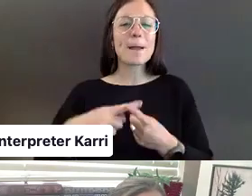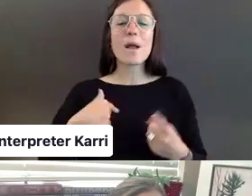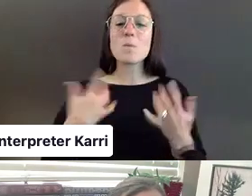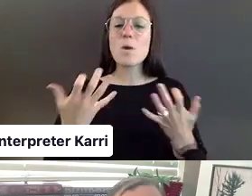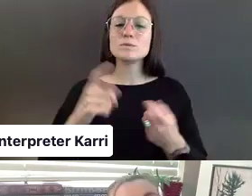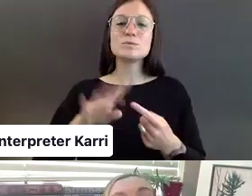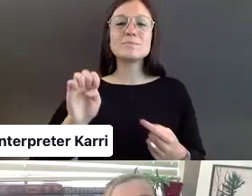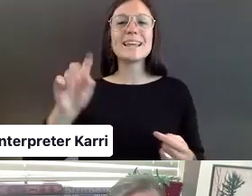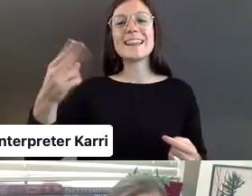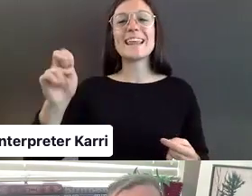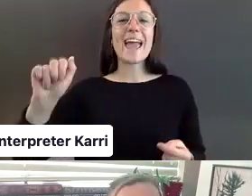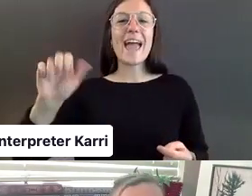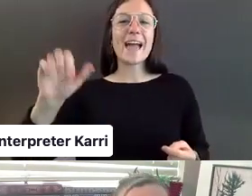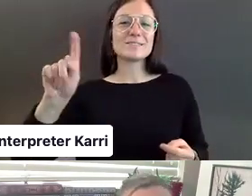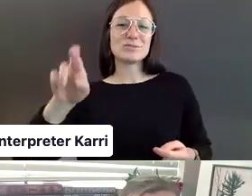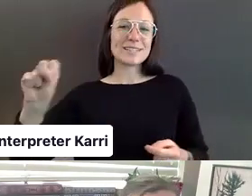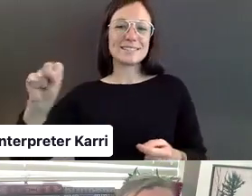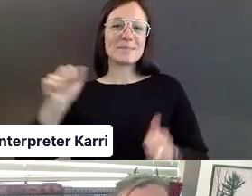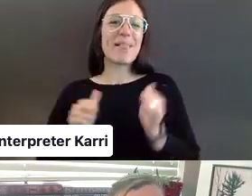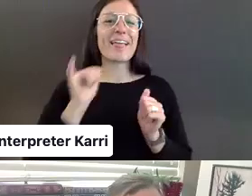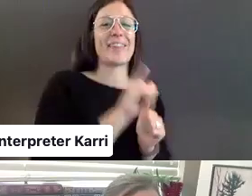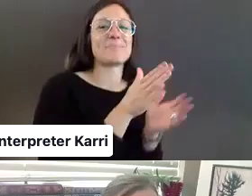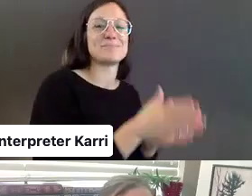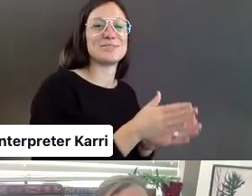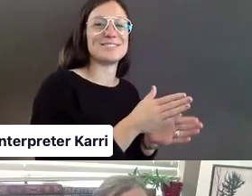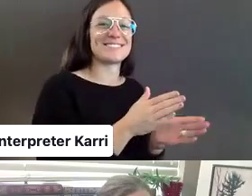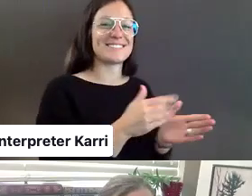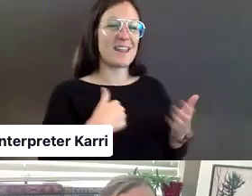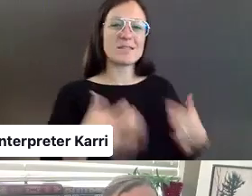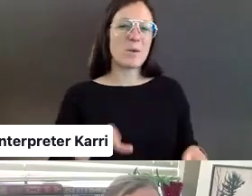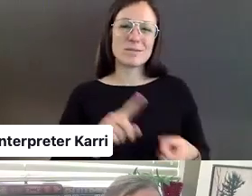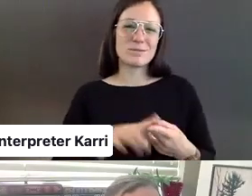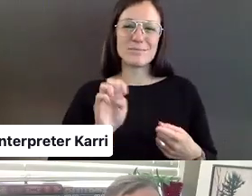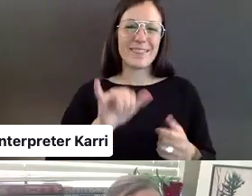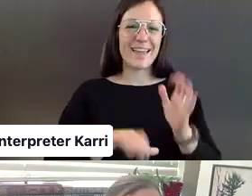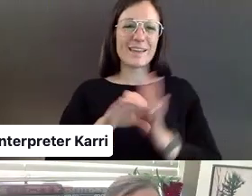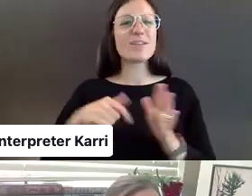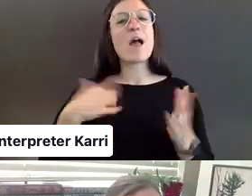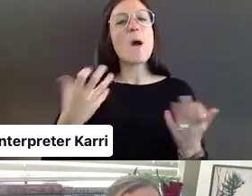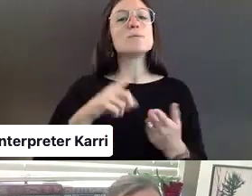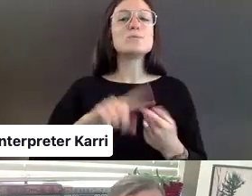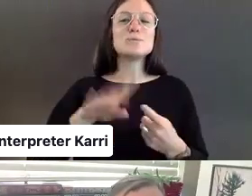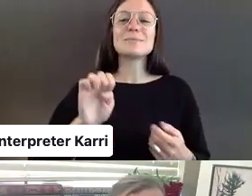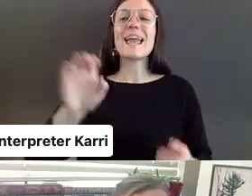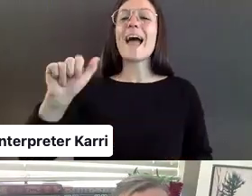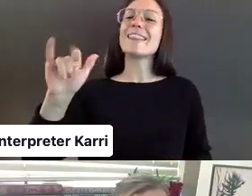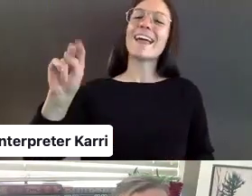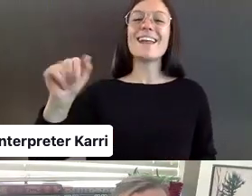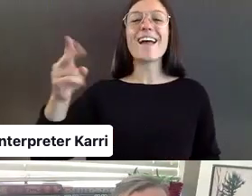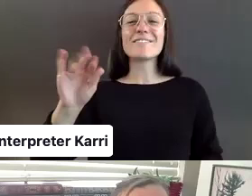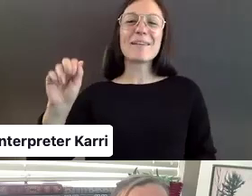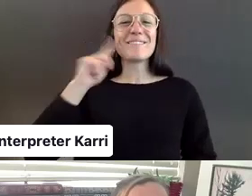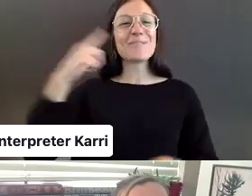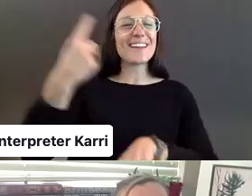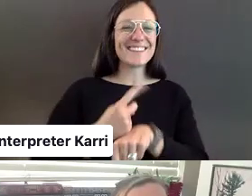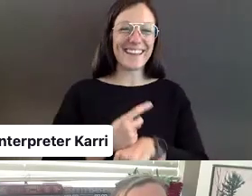the actress playing the person. I don't actually want to play the character. I'm like, I want to be Elena Huffman for a day. Right.